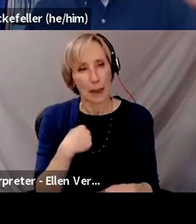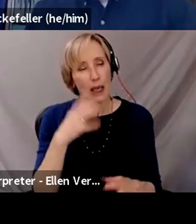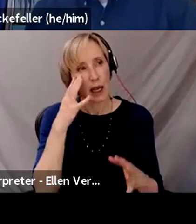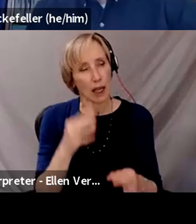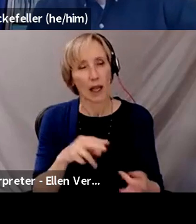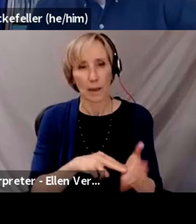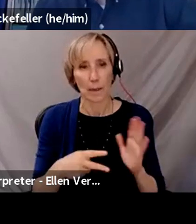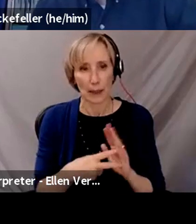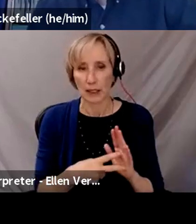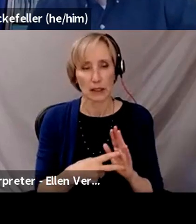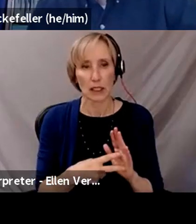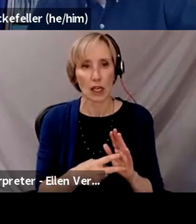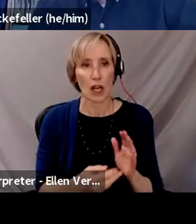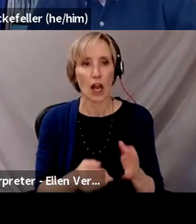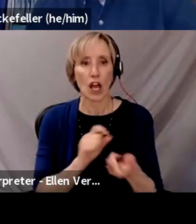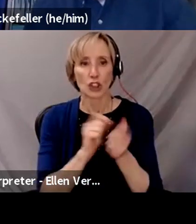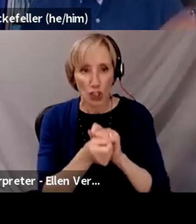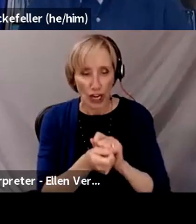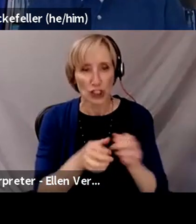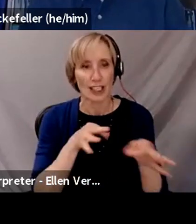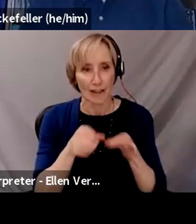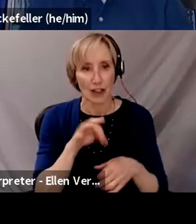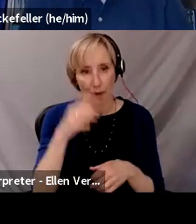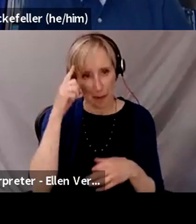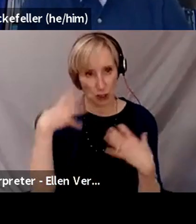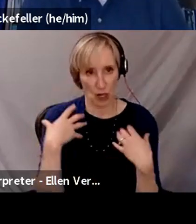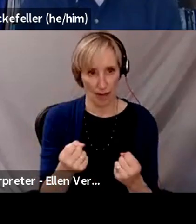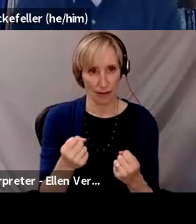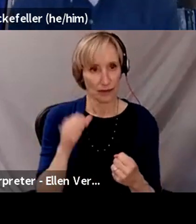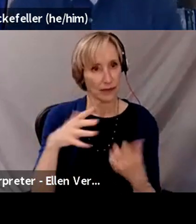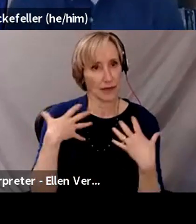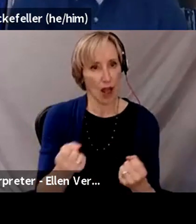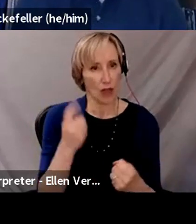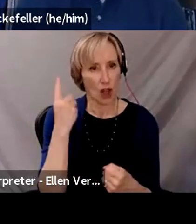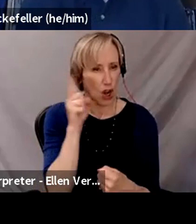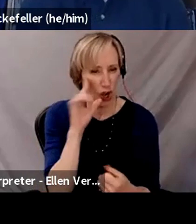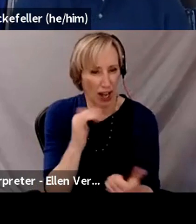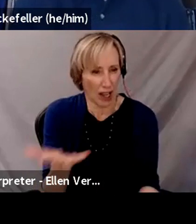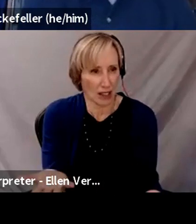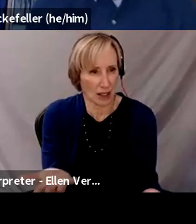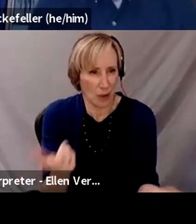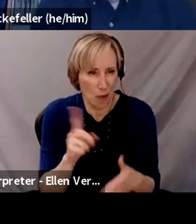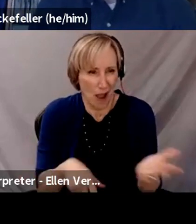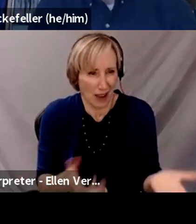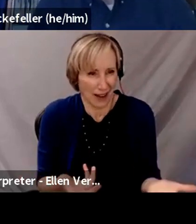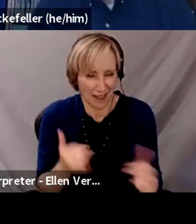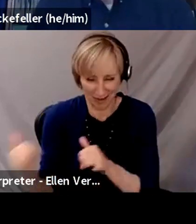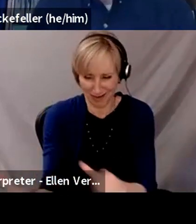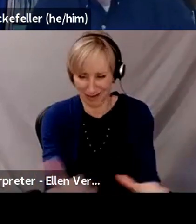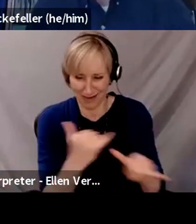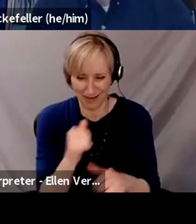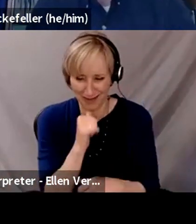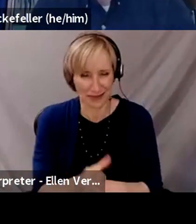redefining what mental health really is. I think it goes back to Thomas's point around, we tend to pathologize